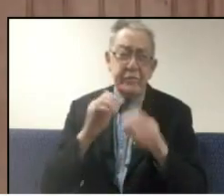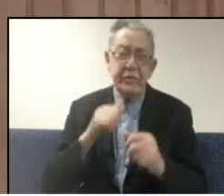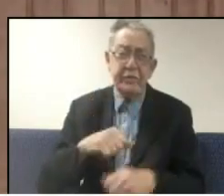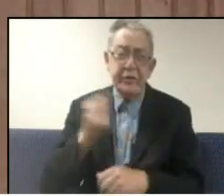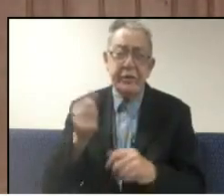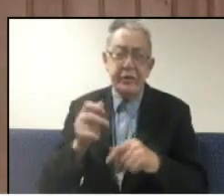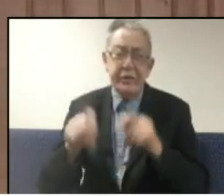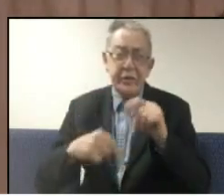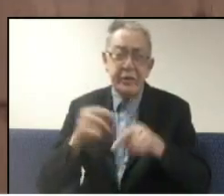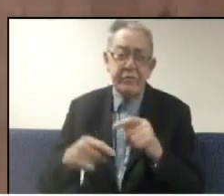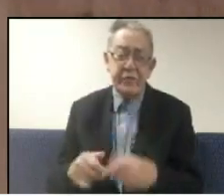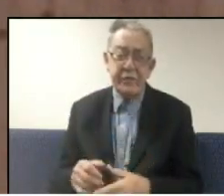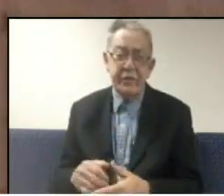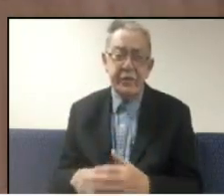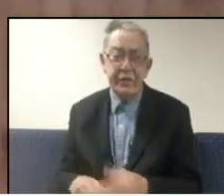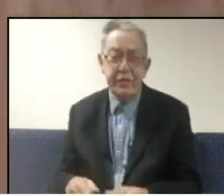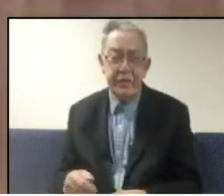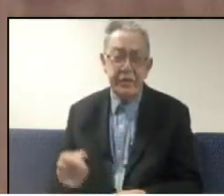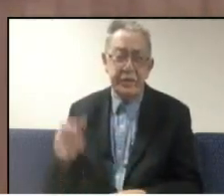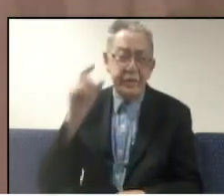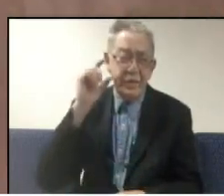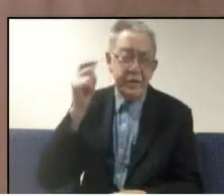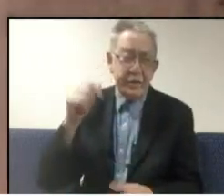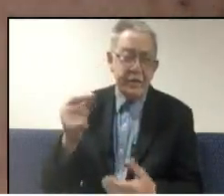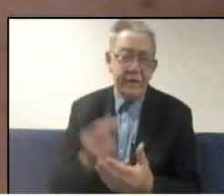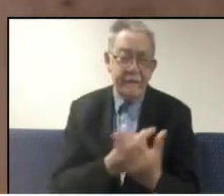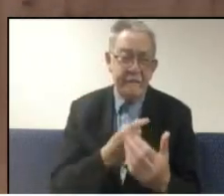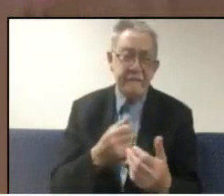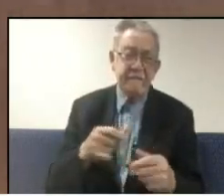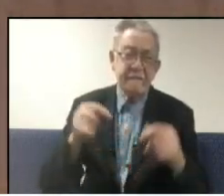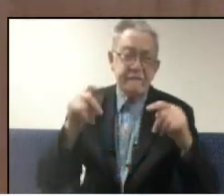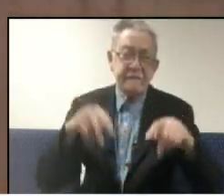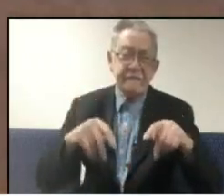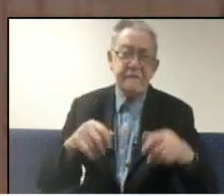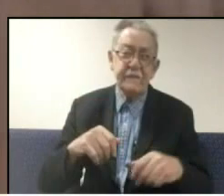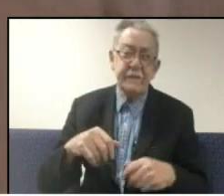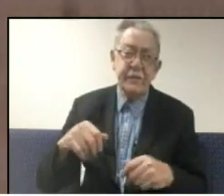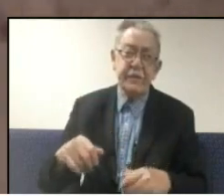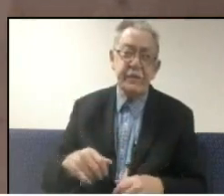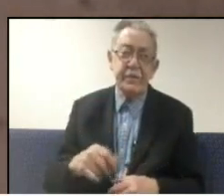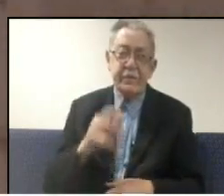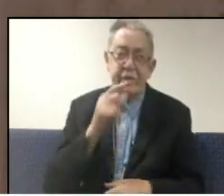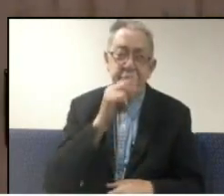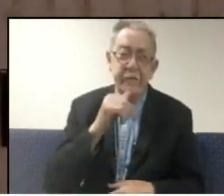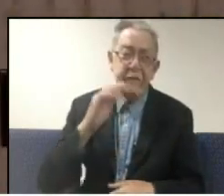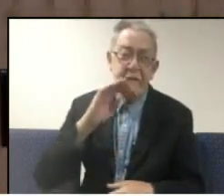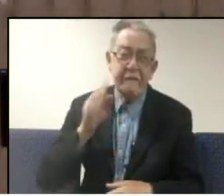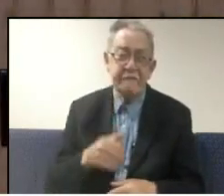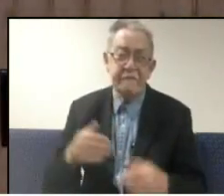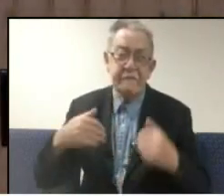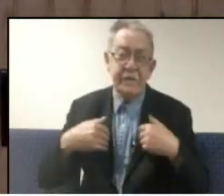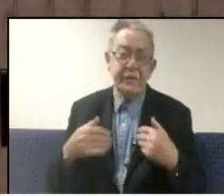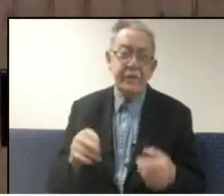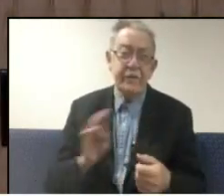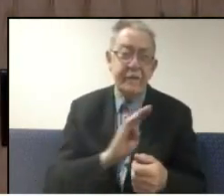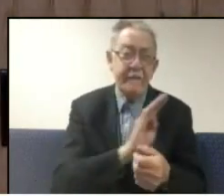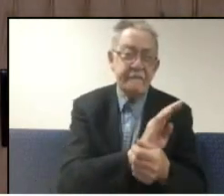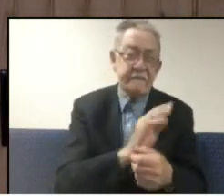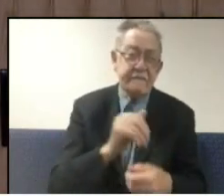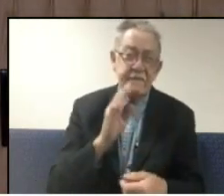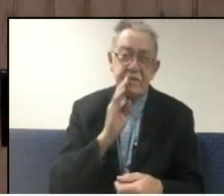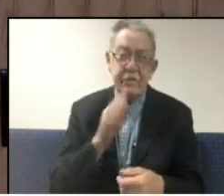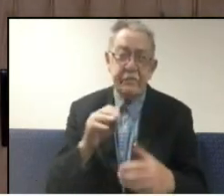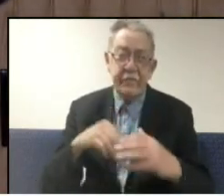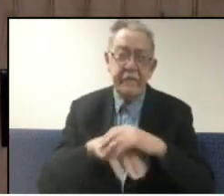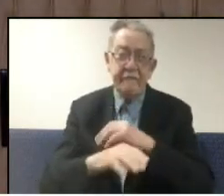people, much less share a gospel message, this is the one person who will never have any business being in a